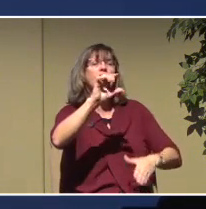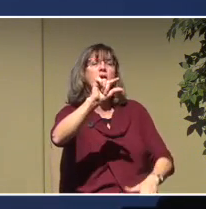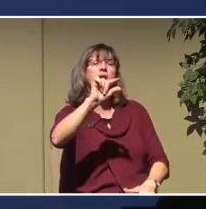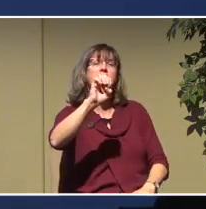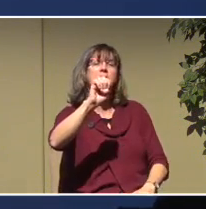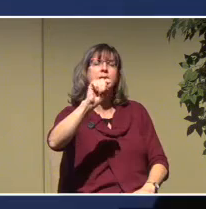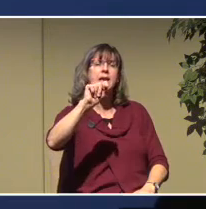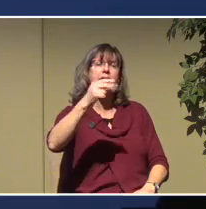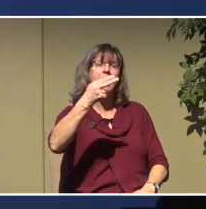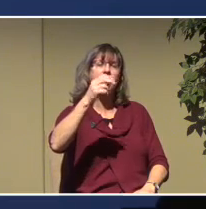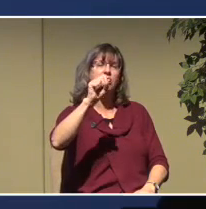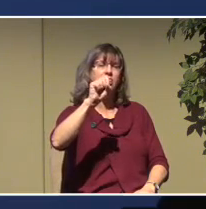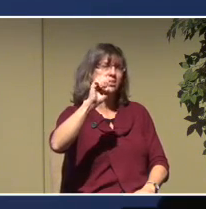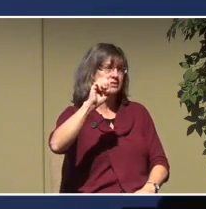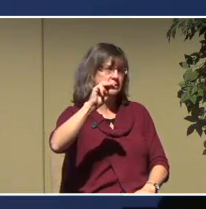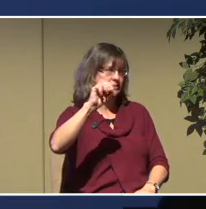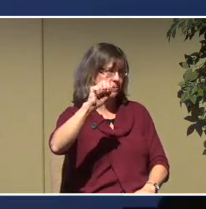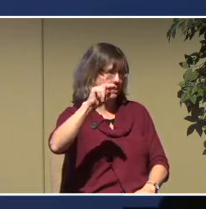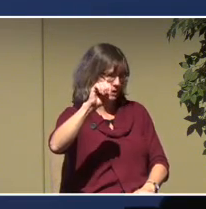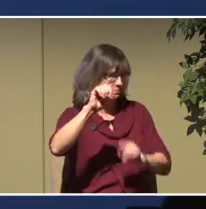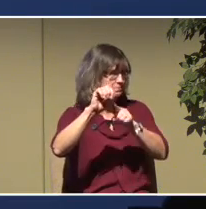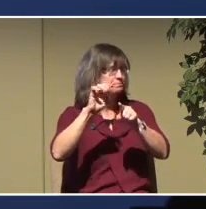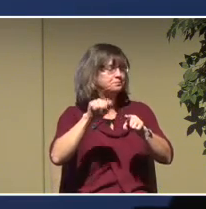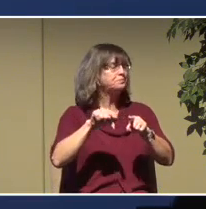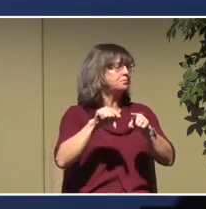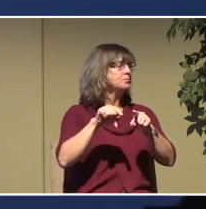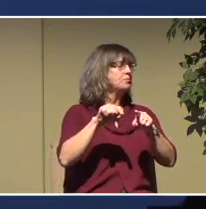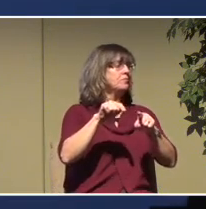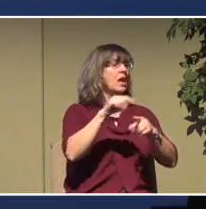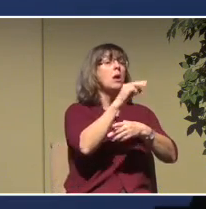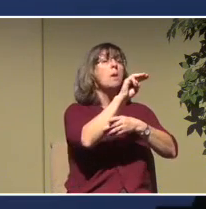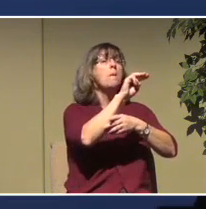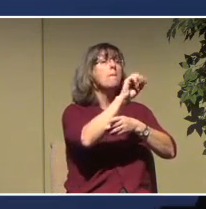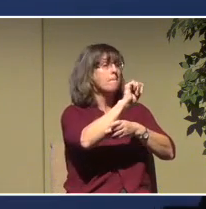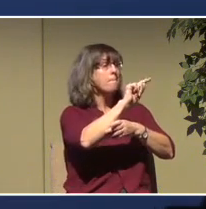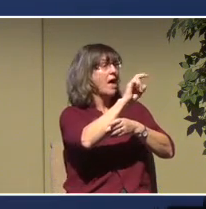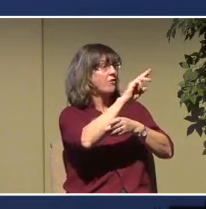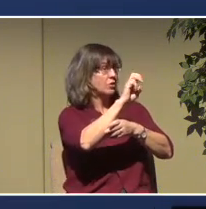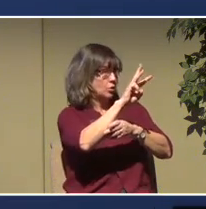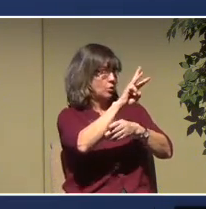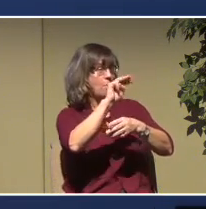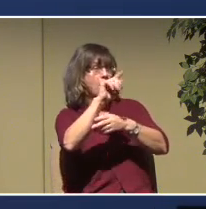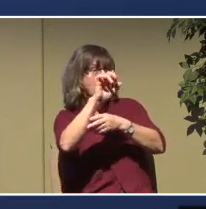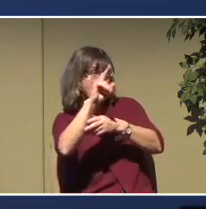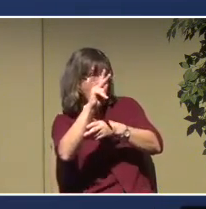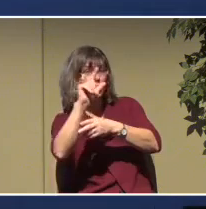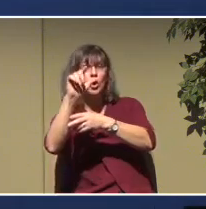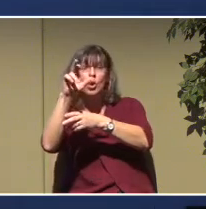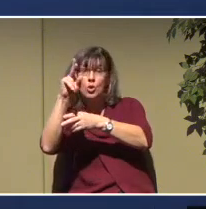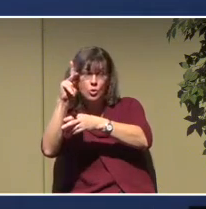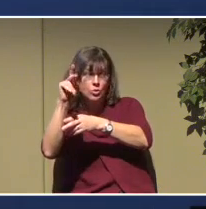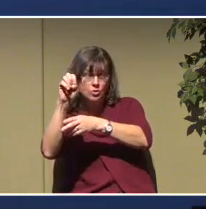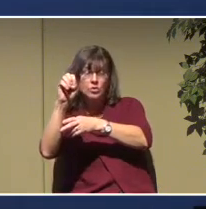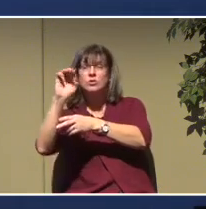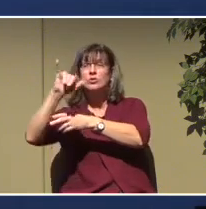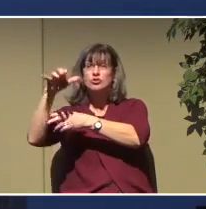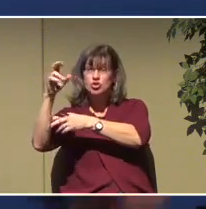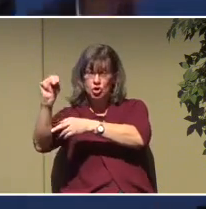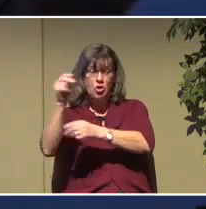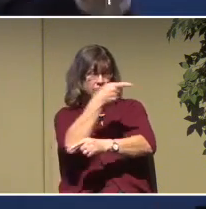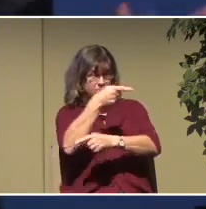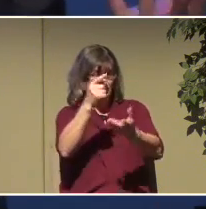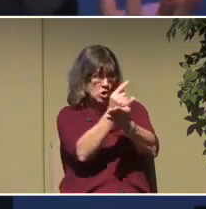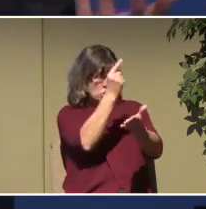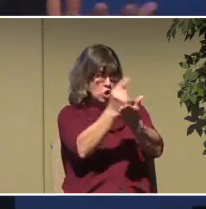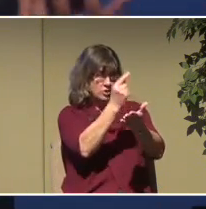We're going to be, Mark, of course, is one of the Gospels. You got Matthew, Mark, Luke, and John at the beginning of the New Testament. You can follow along with your own